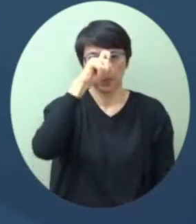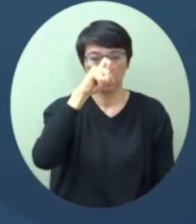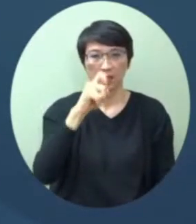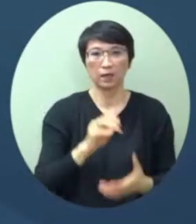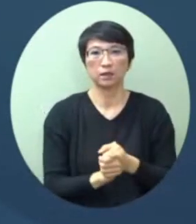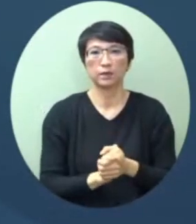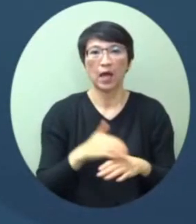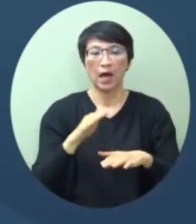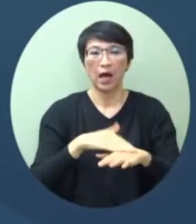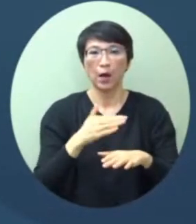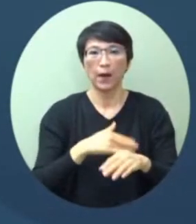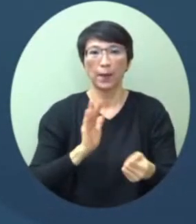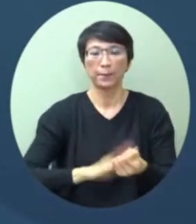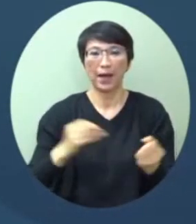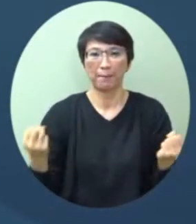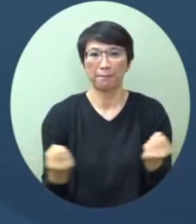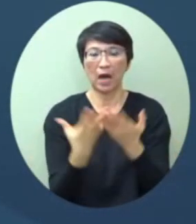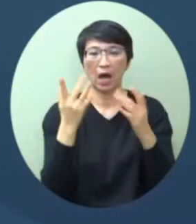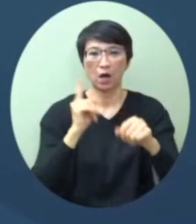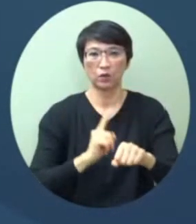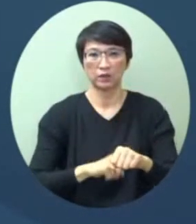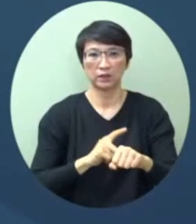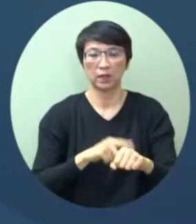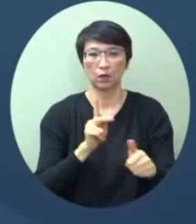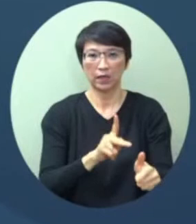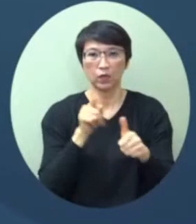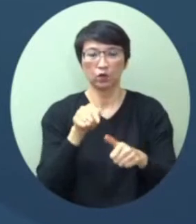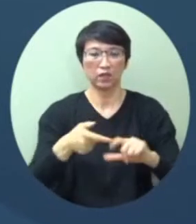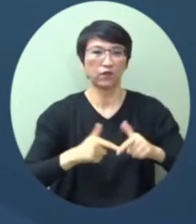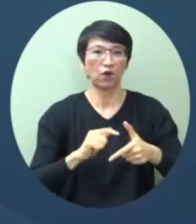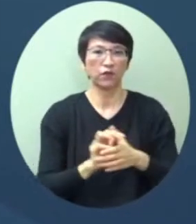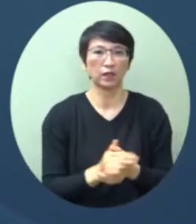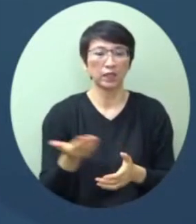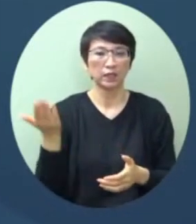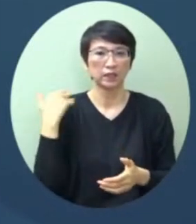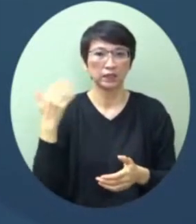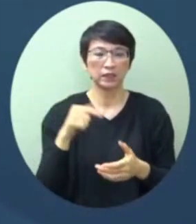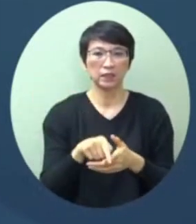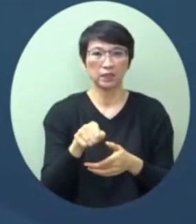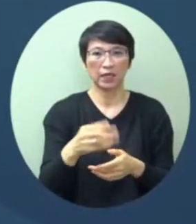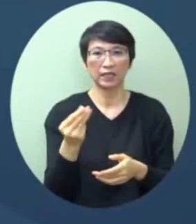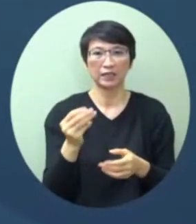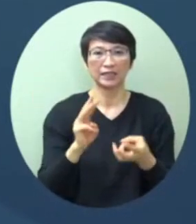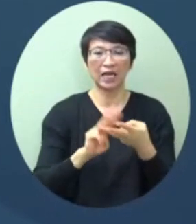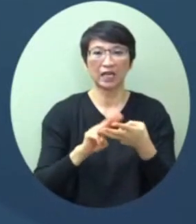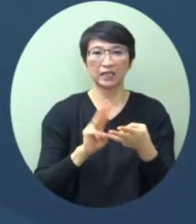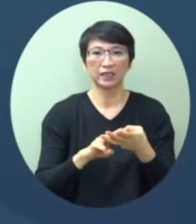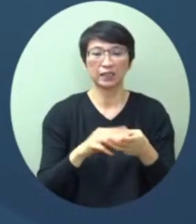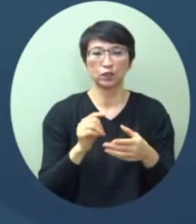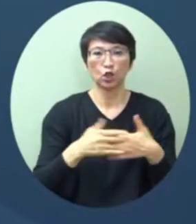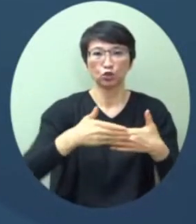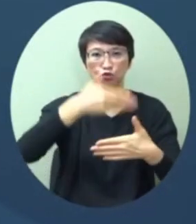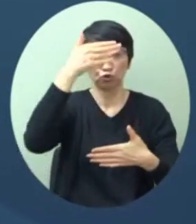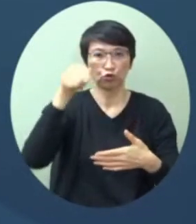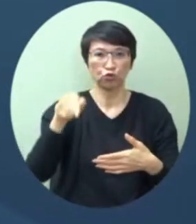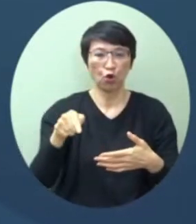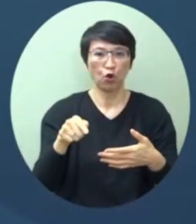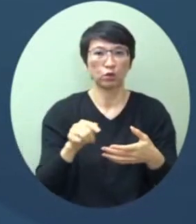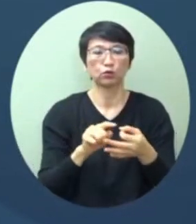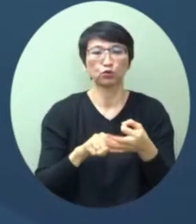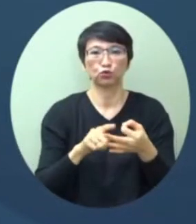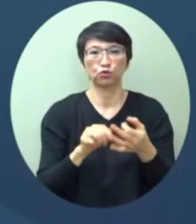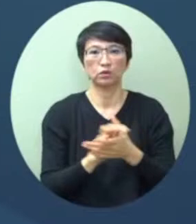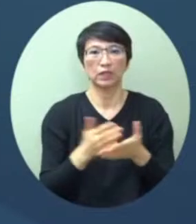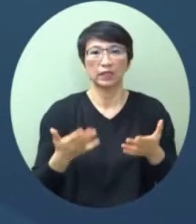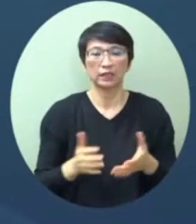to be used as isolation facilities. You may recall that at the beginning of the outbreak, we used Shenyang Estate for